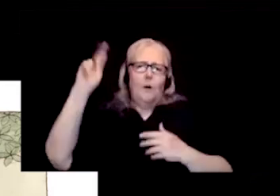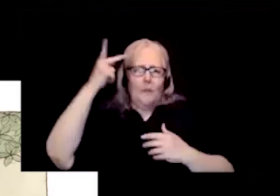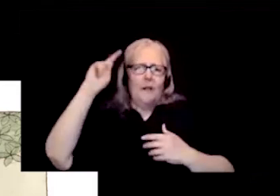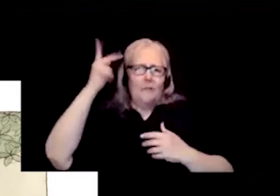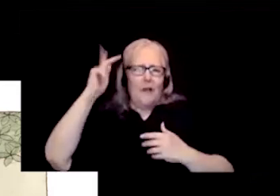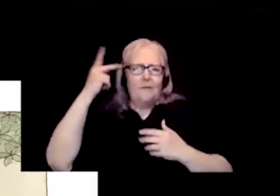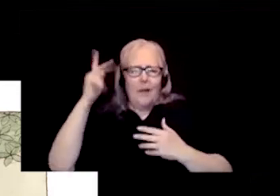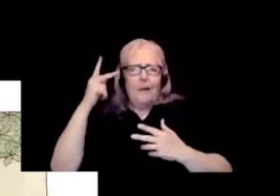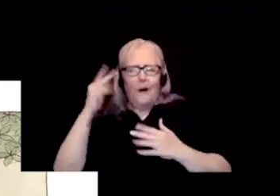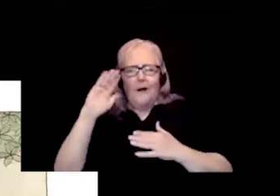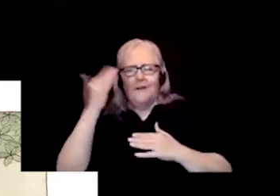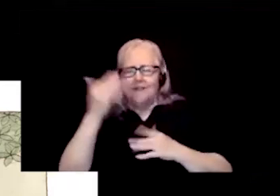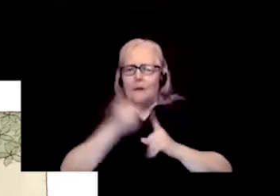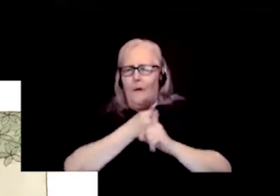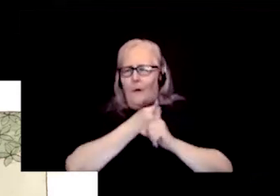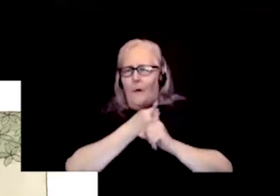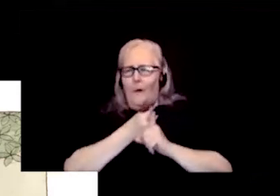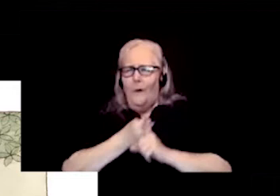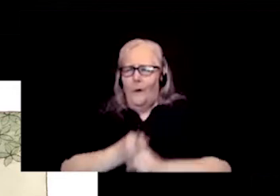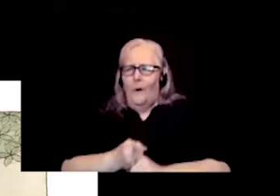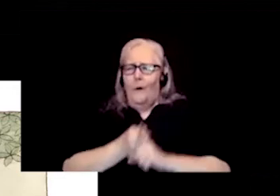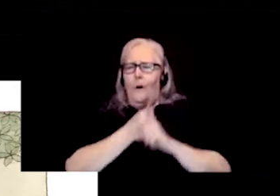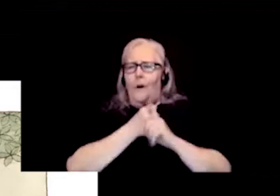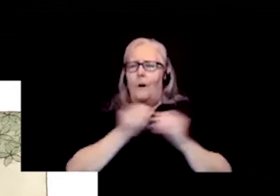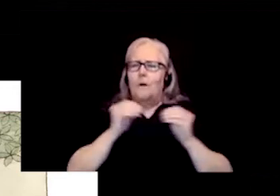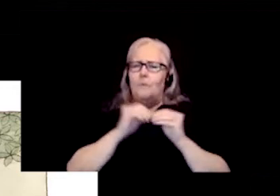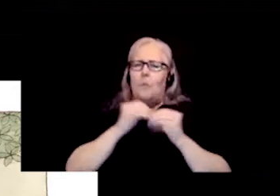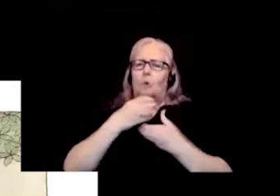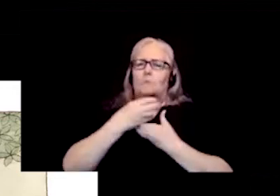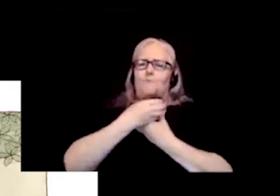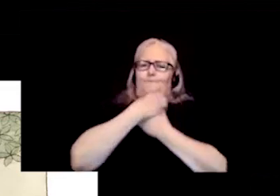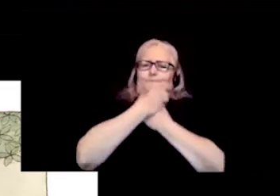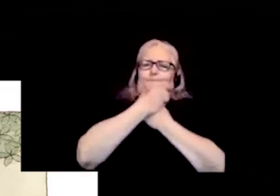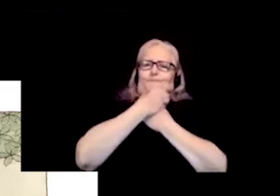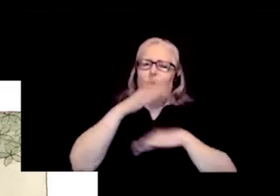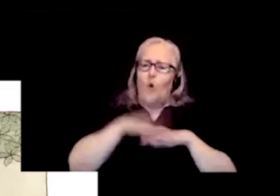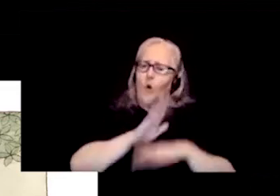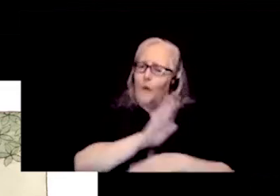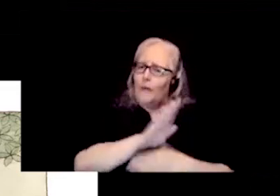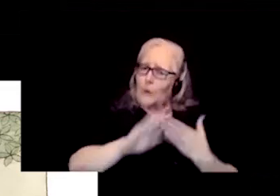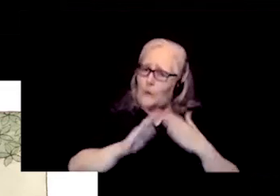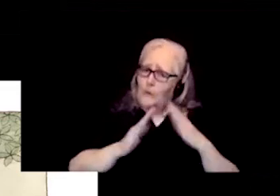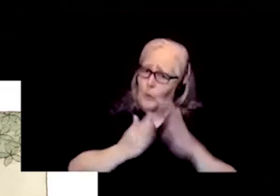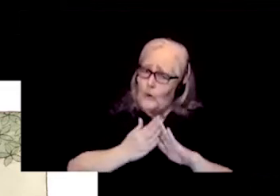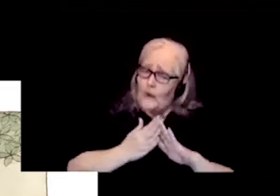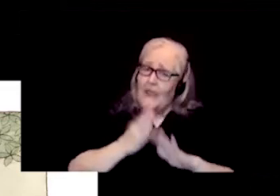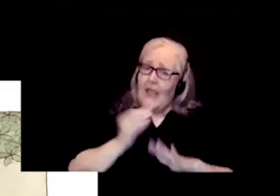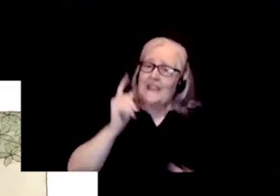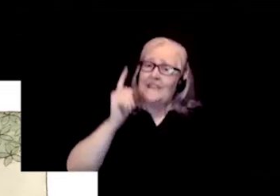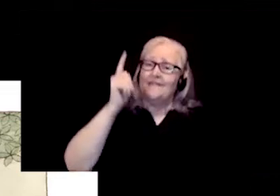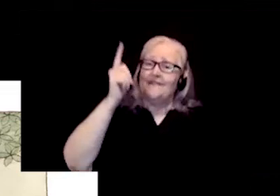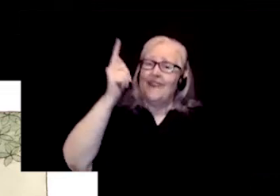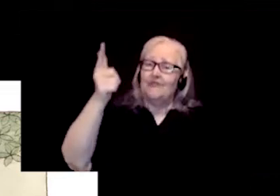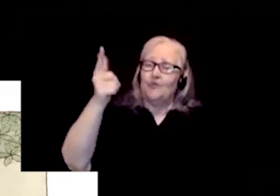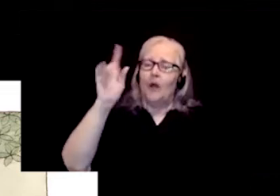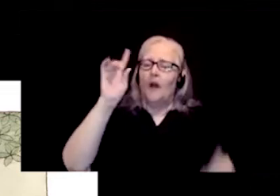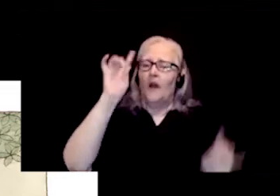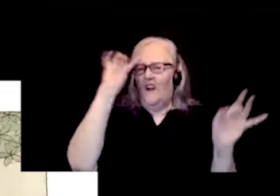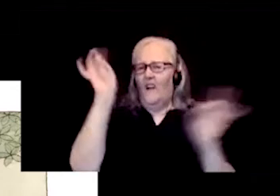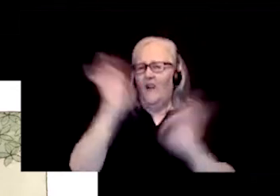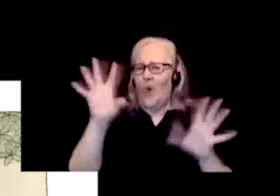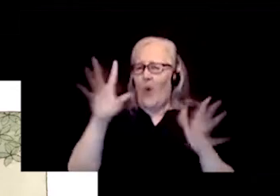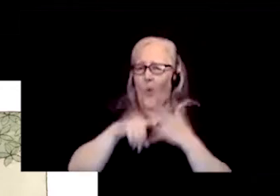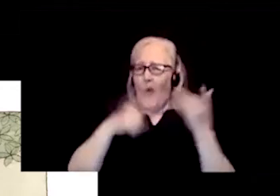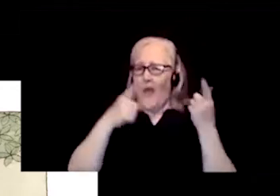continual tightening of a chokehold on his community and the eventual disaster that brought to light the inequities plaguing